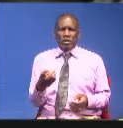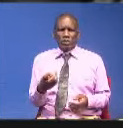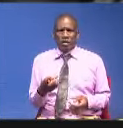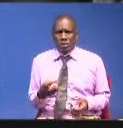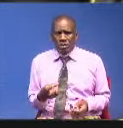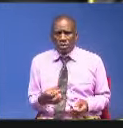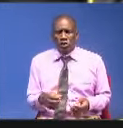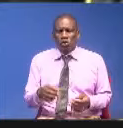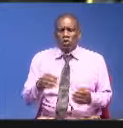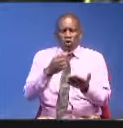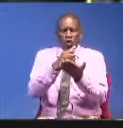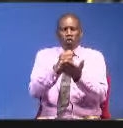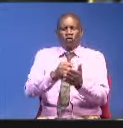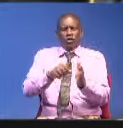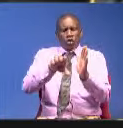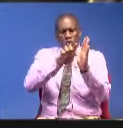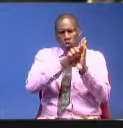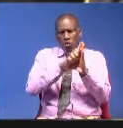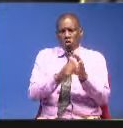Coffee Act,